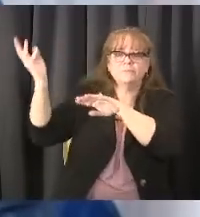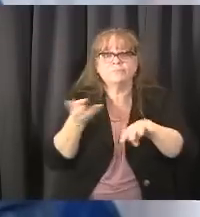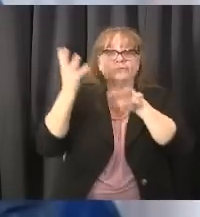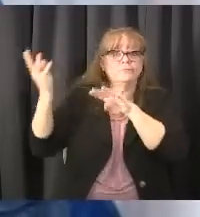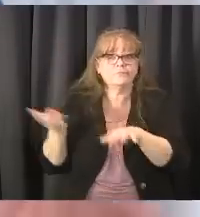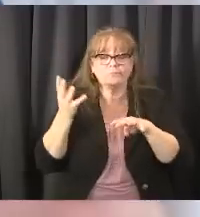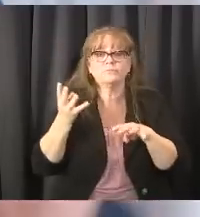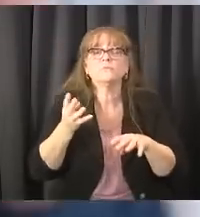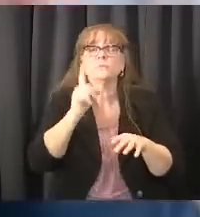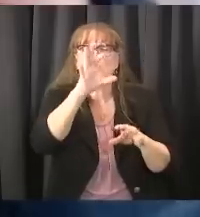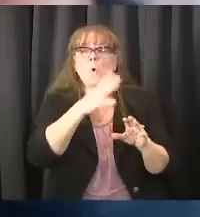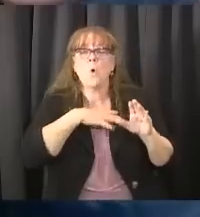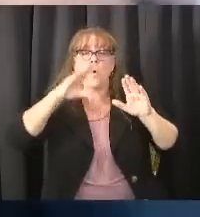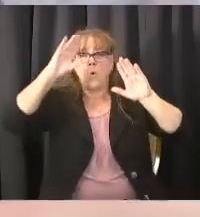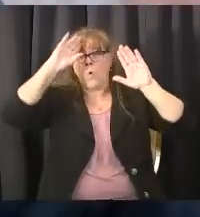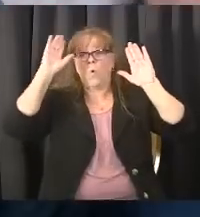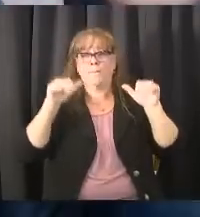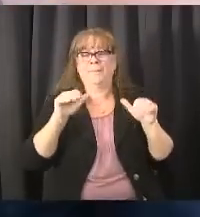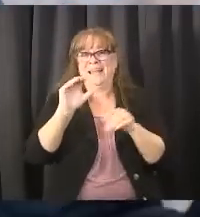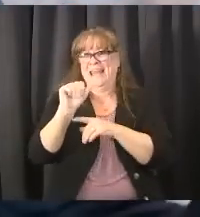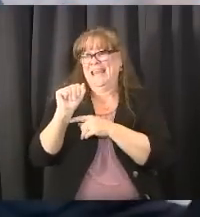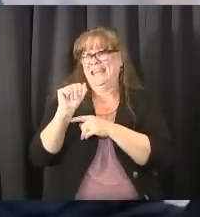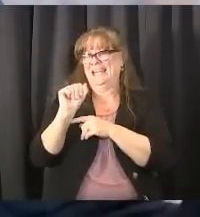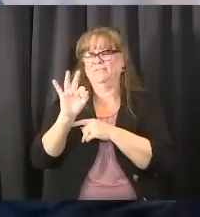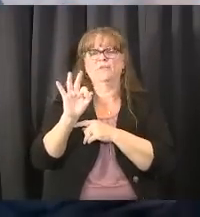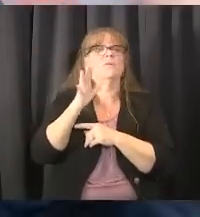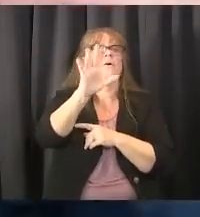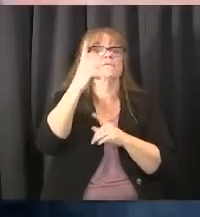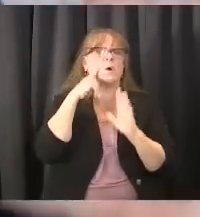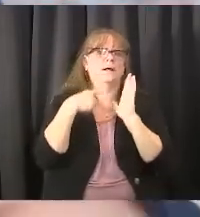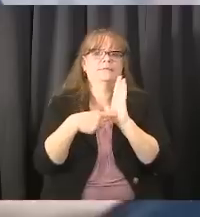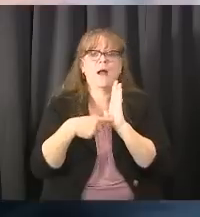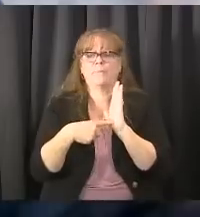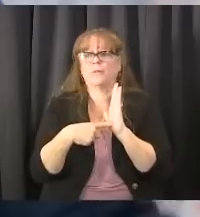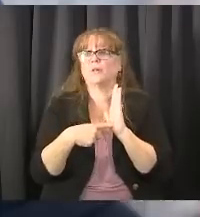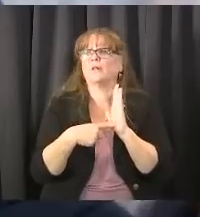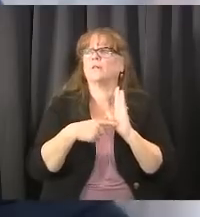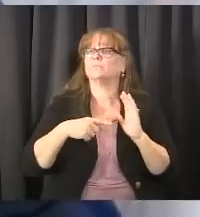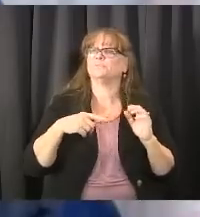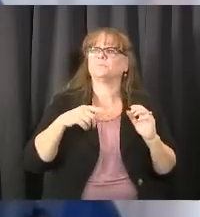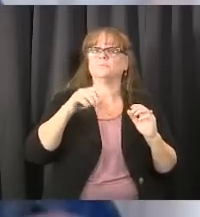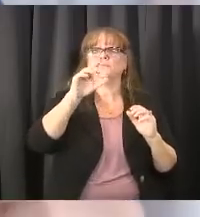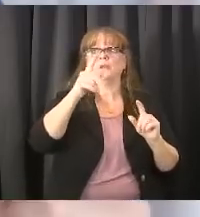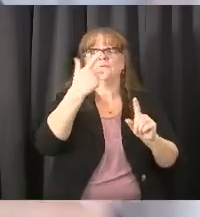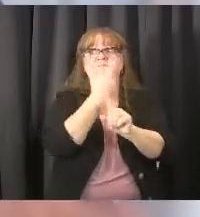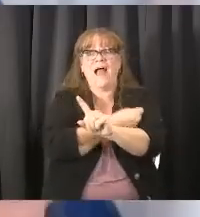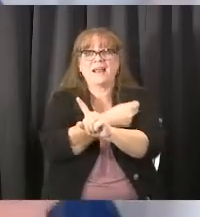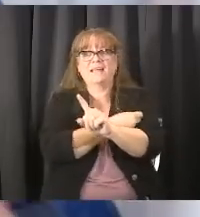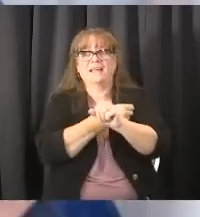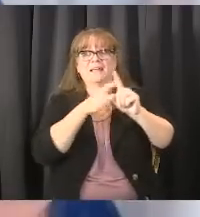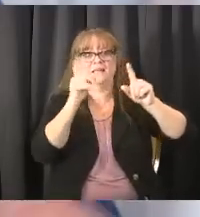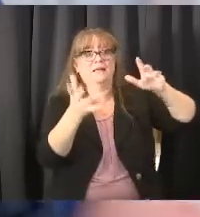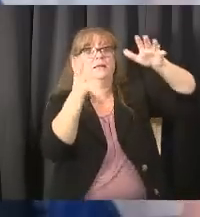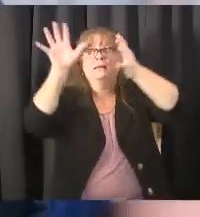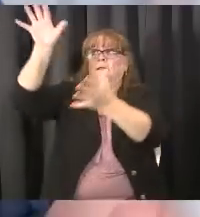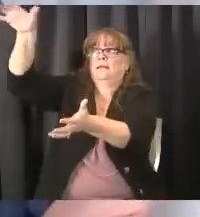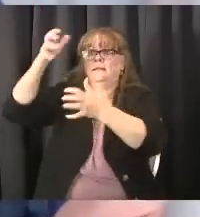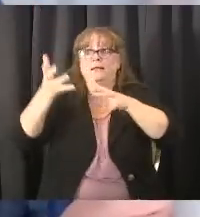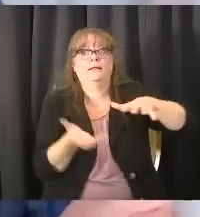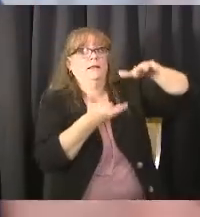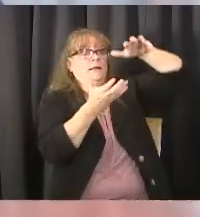for instance, they release all the vaccine that's currently held federally to the states to administer. If there's another vaccine approved